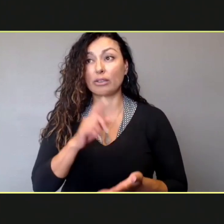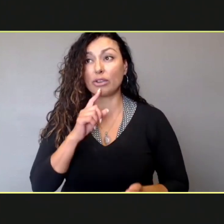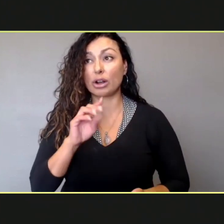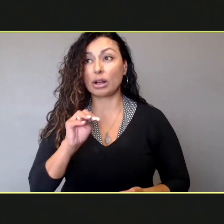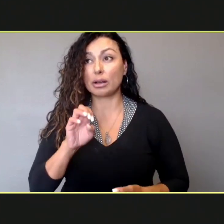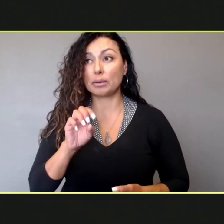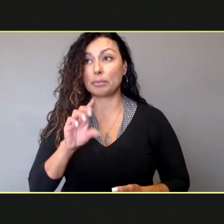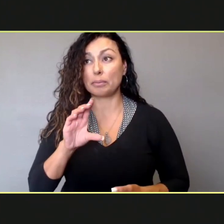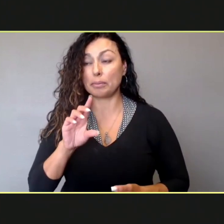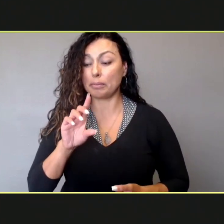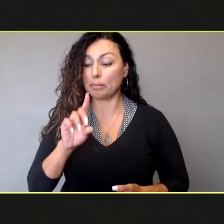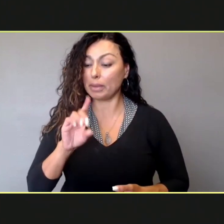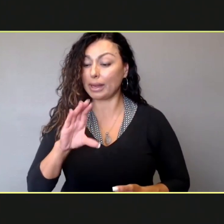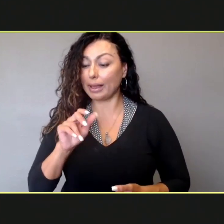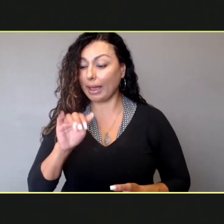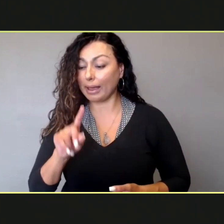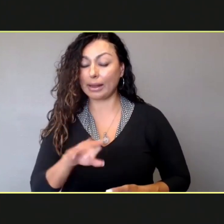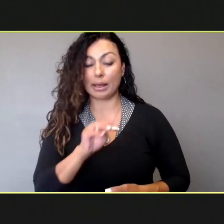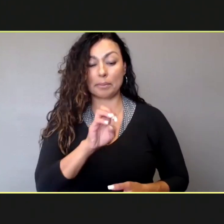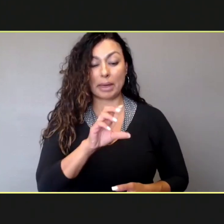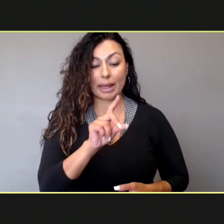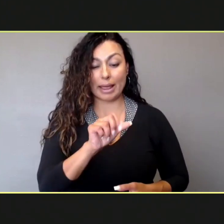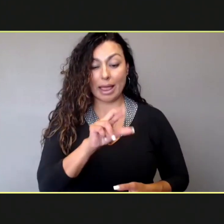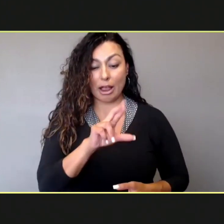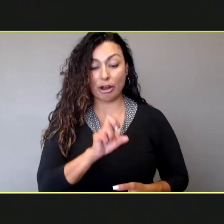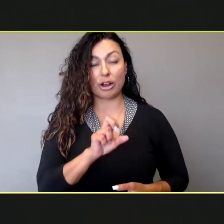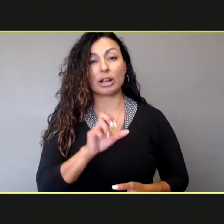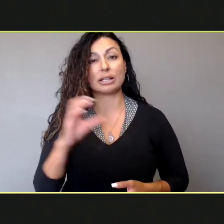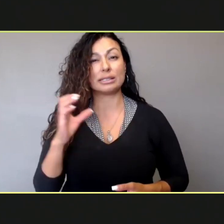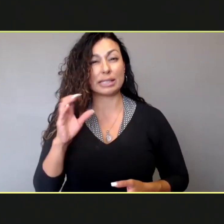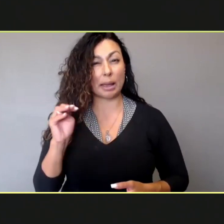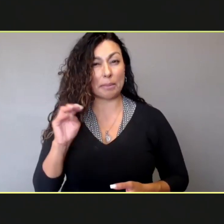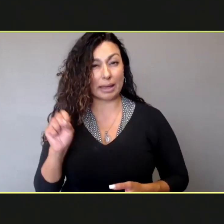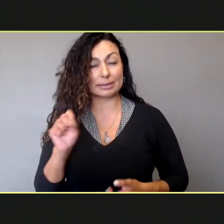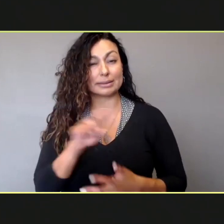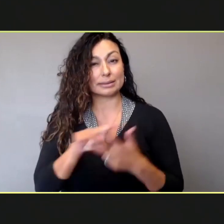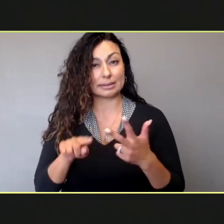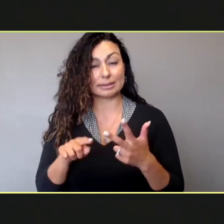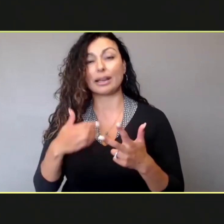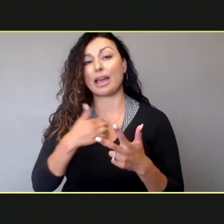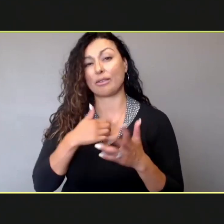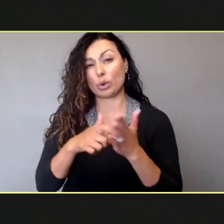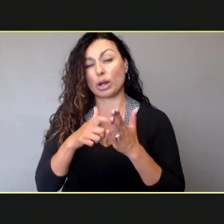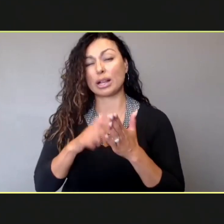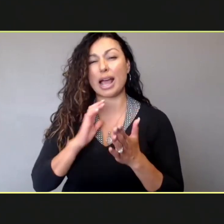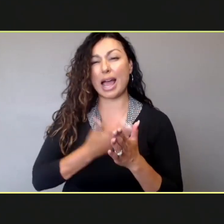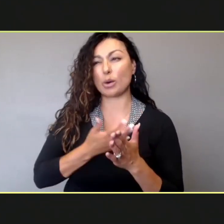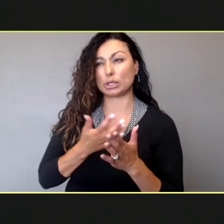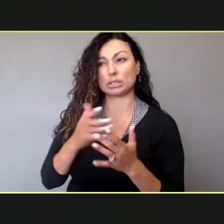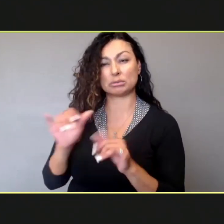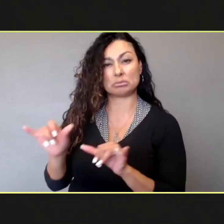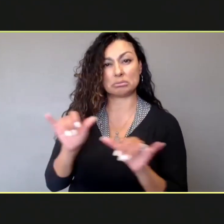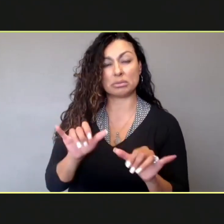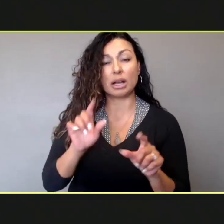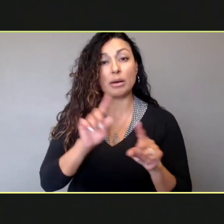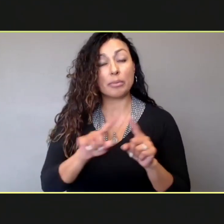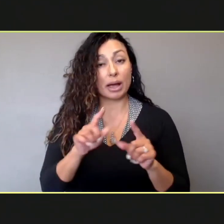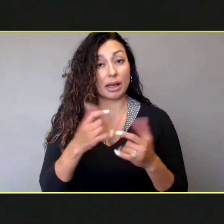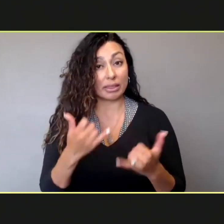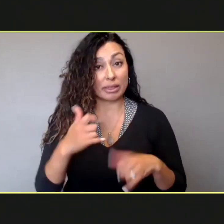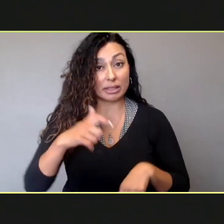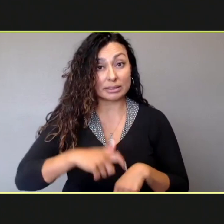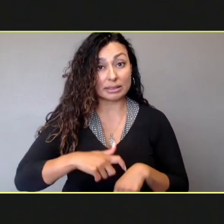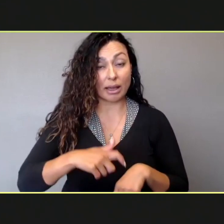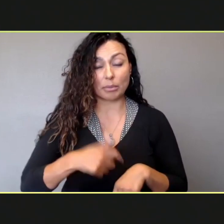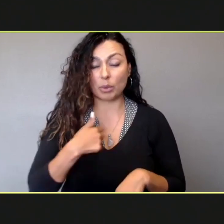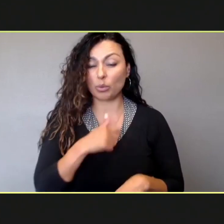Medicare Services, CMS, also has that requirement in place. So ours is somewhat duplicative, but at the present time,